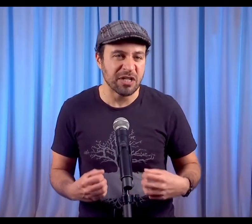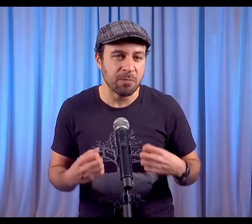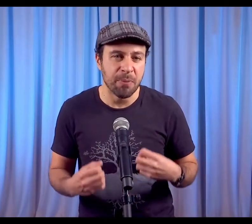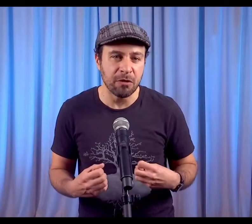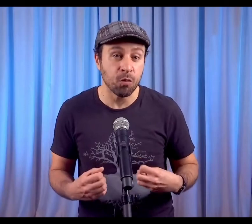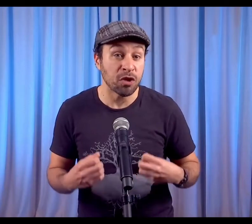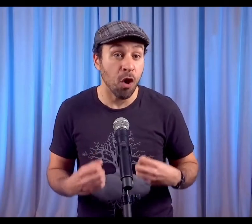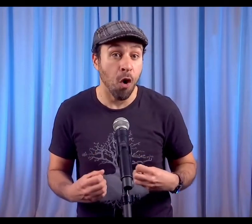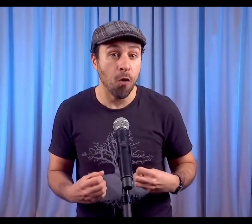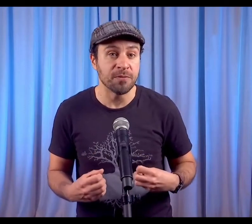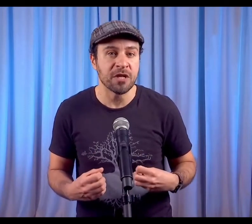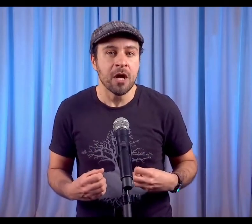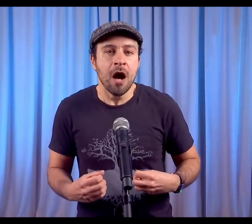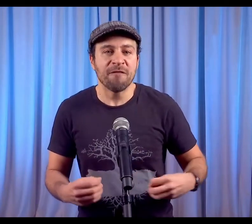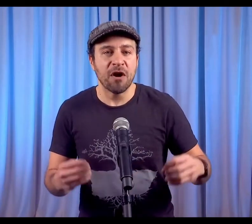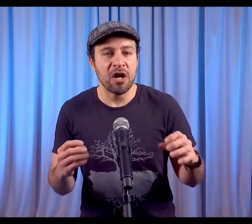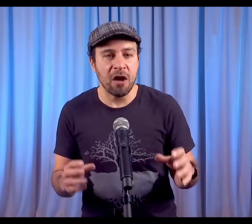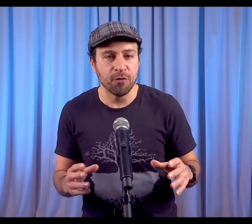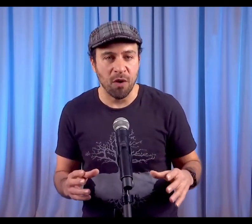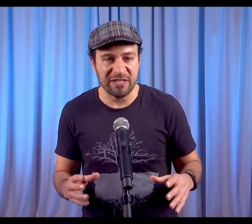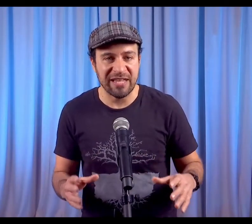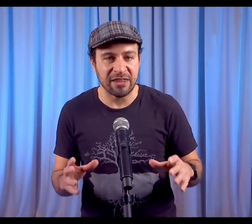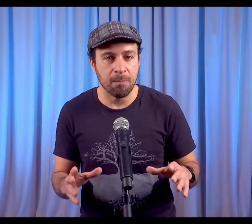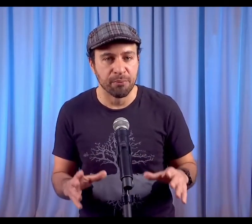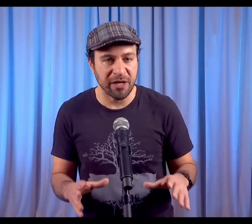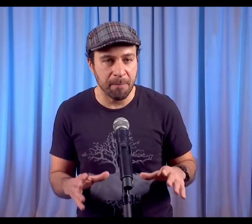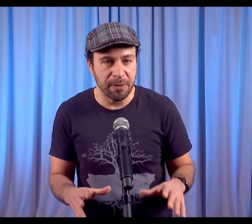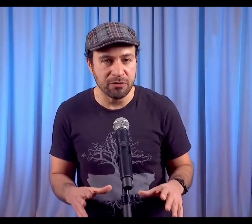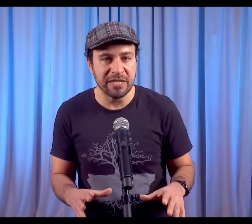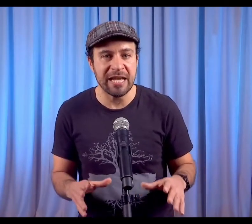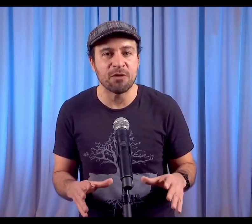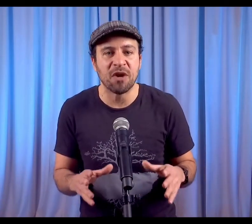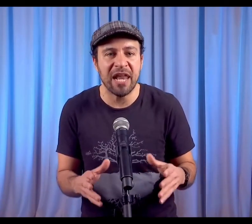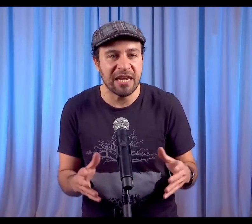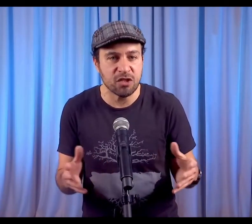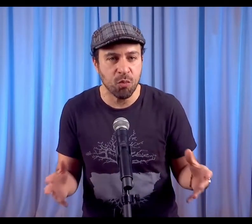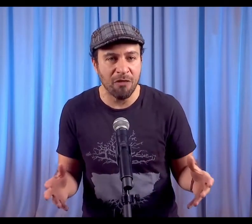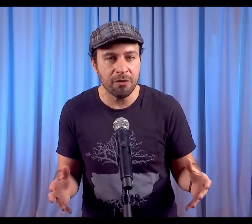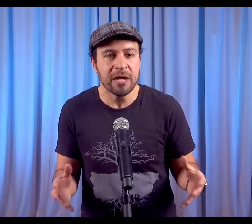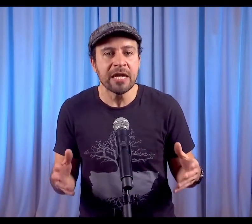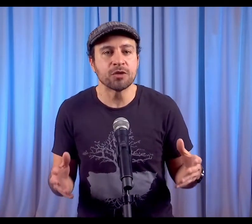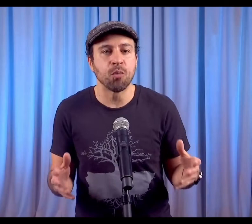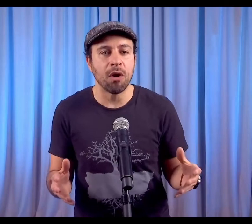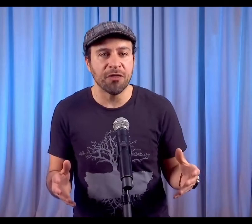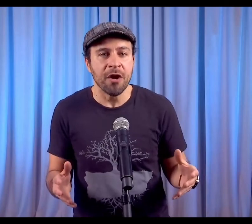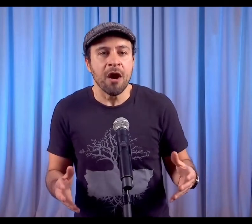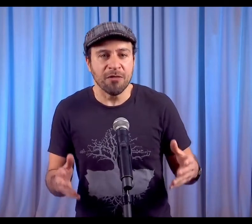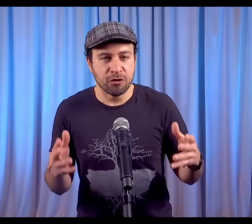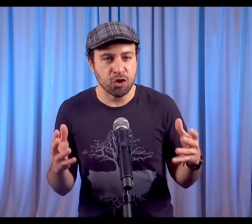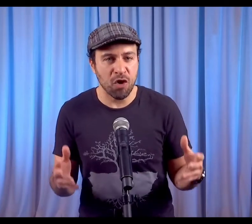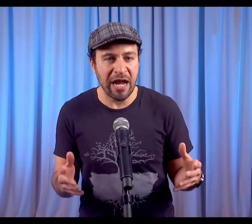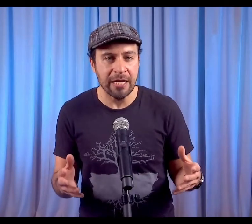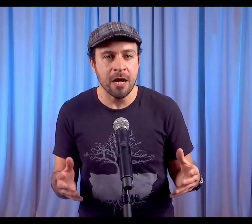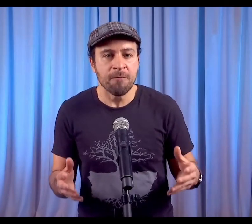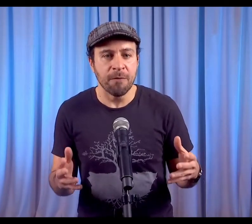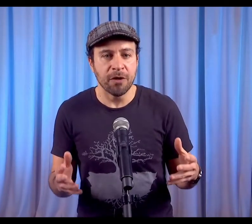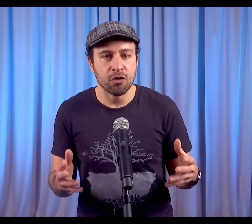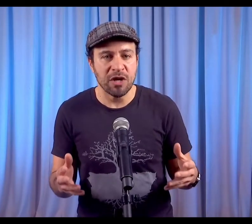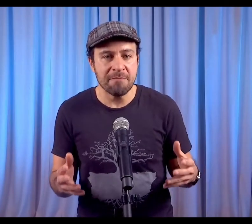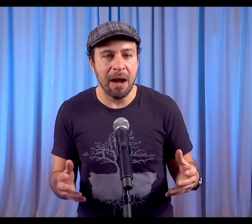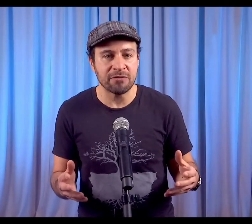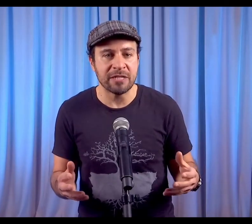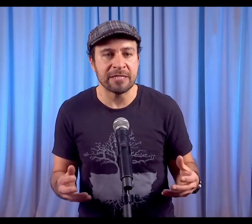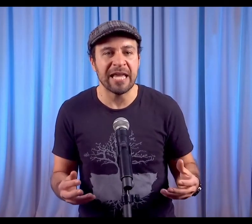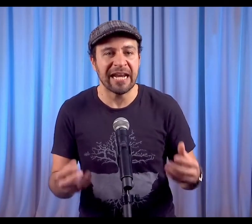common bridge built with the hopes of our loved ones that the brick buildings and relentless weather is worth the trade from